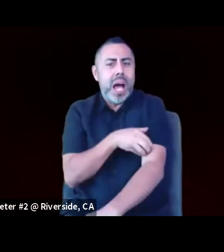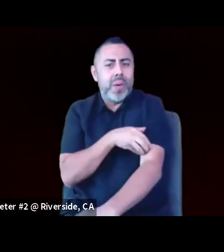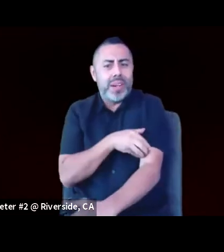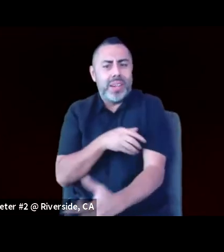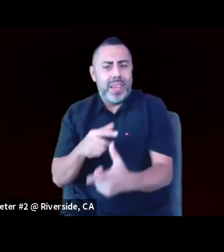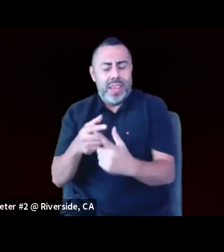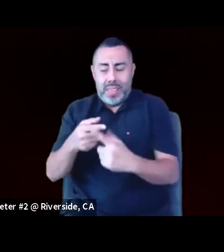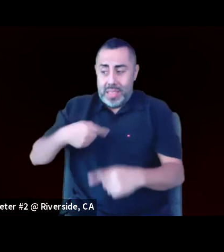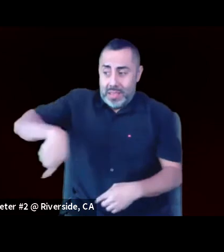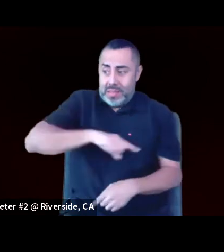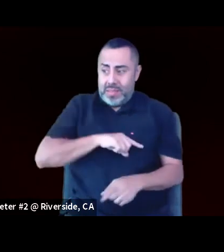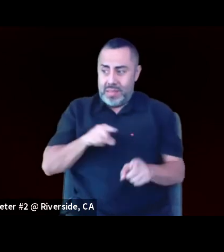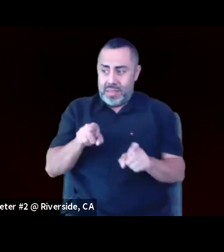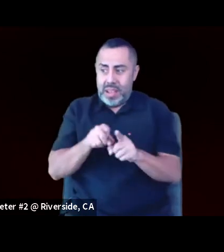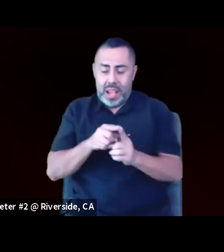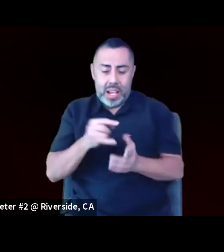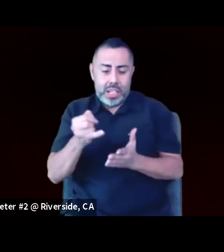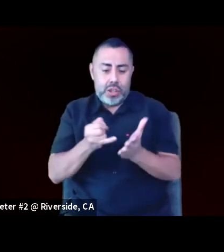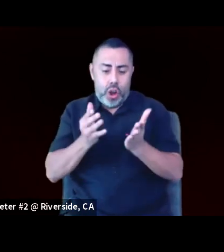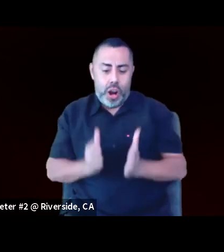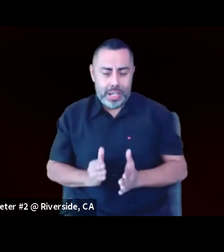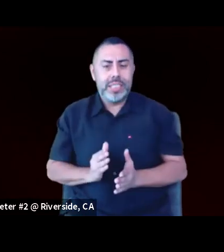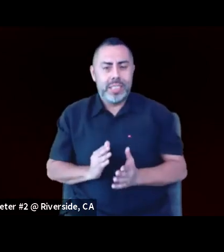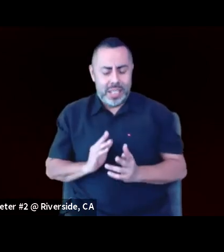and create new structures.